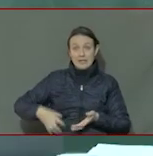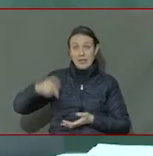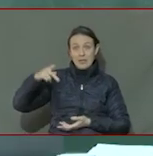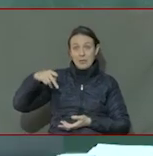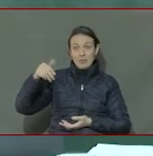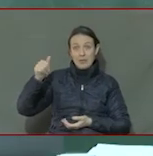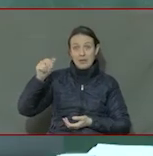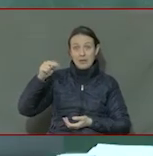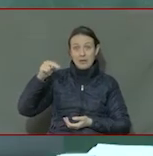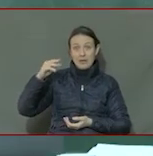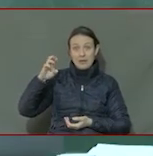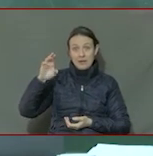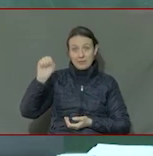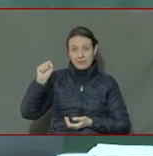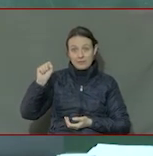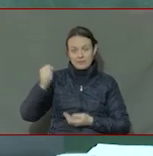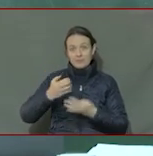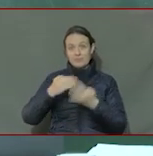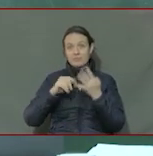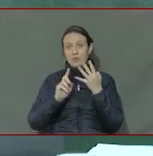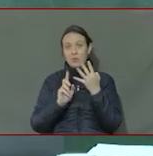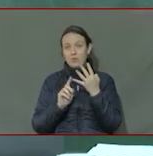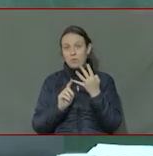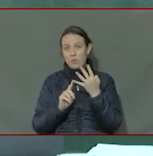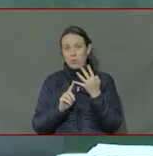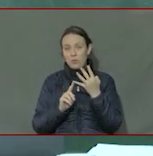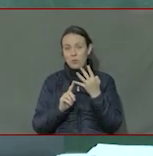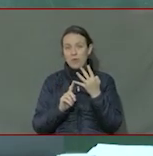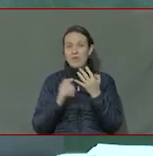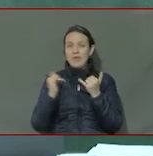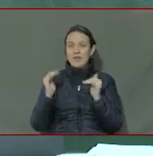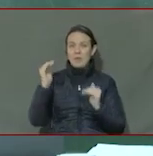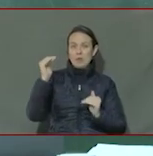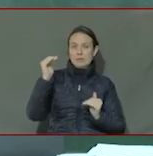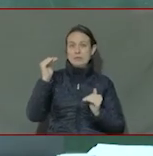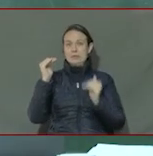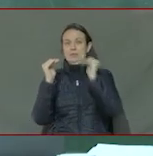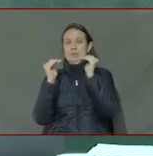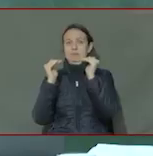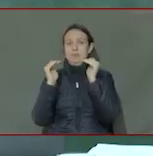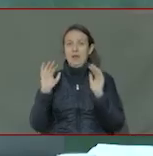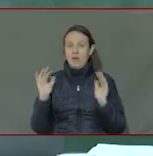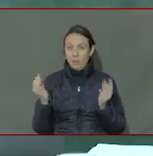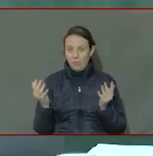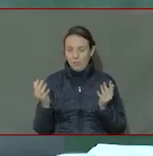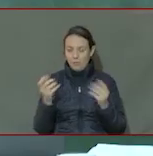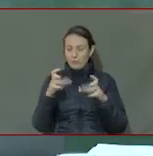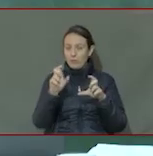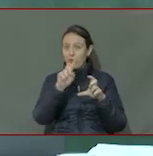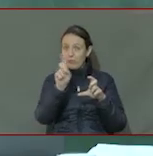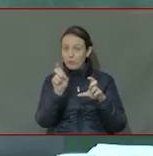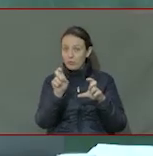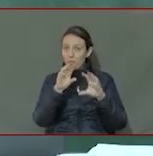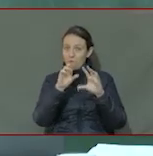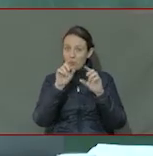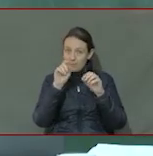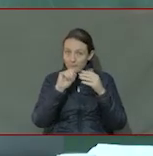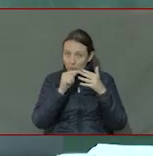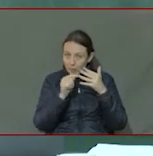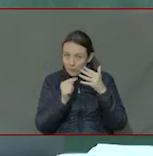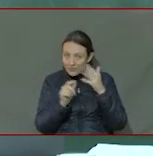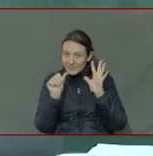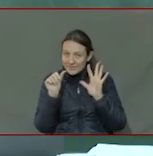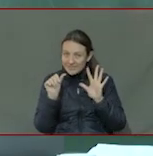Number 4, how is the imbalance corrected? So in your paragraph question, you answer each of these 6 points that I'm giving